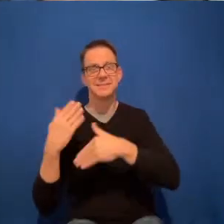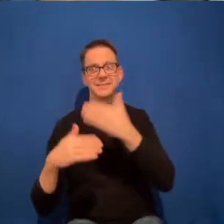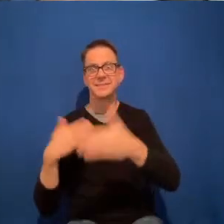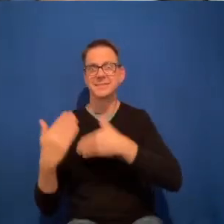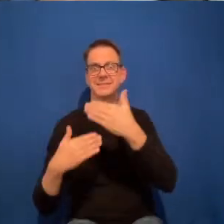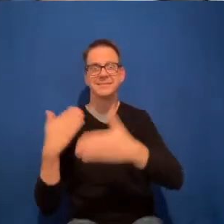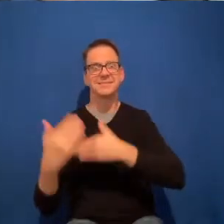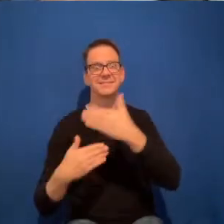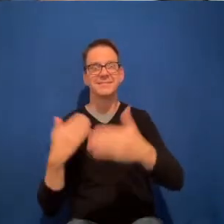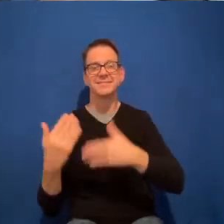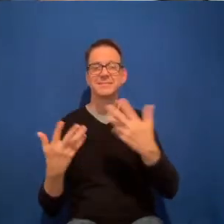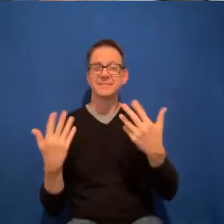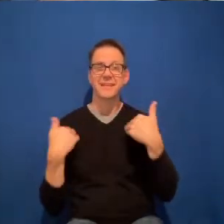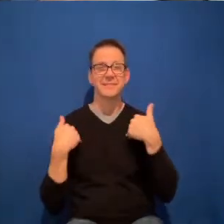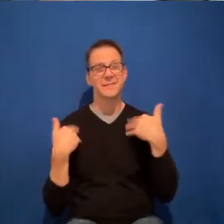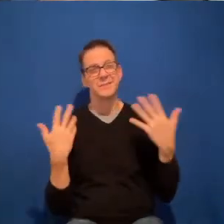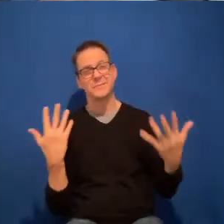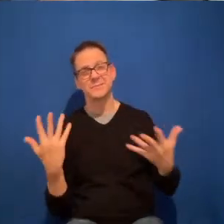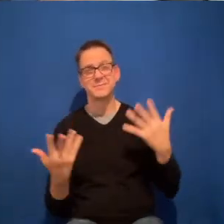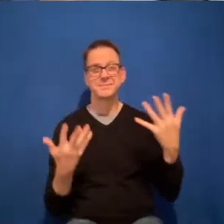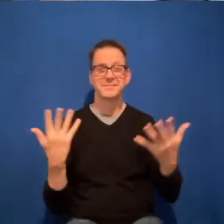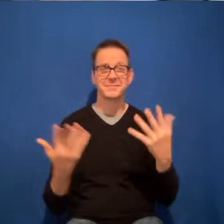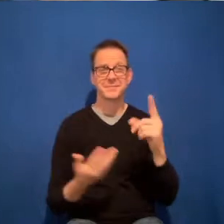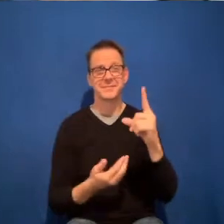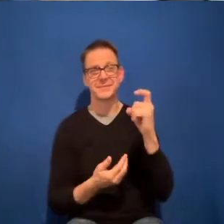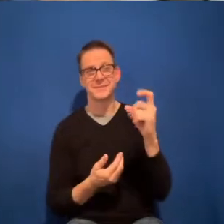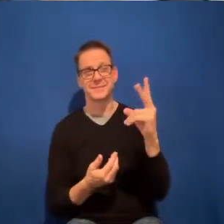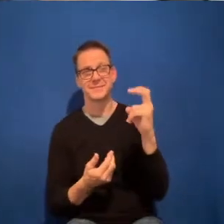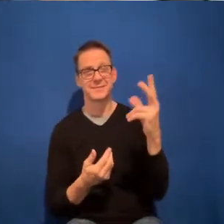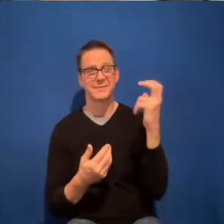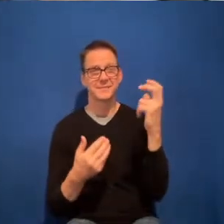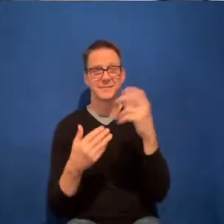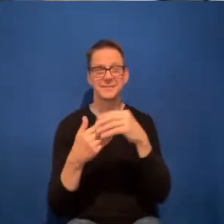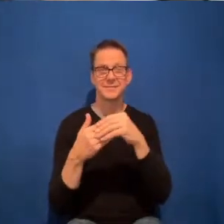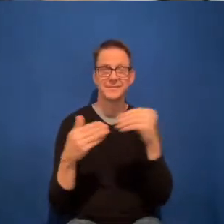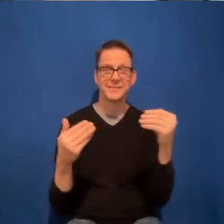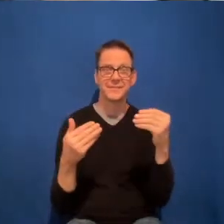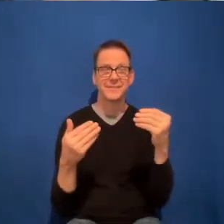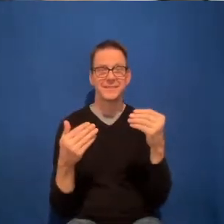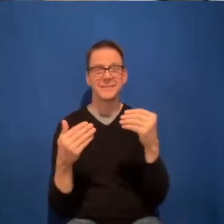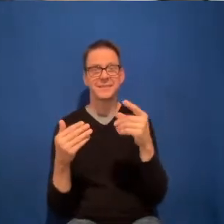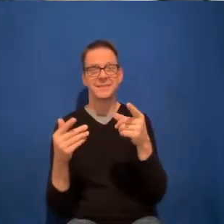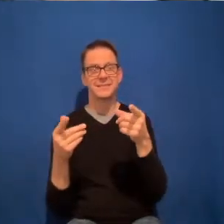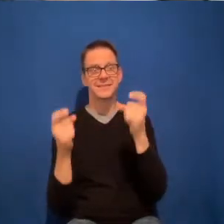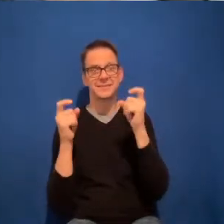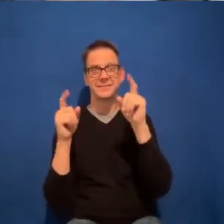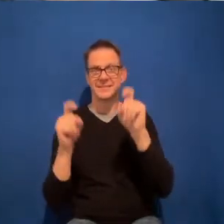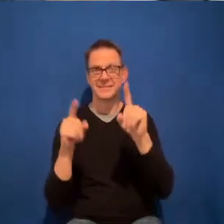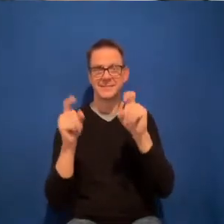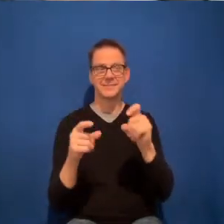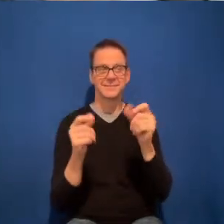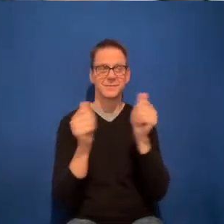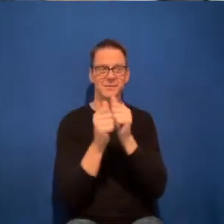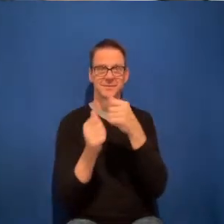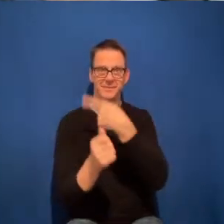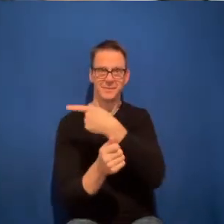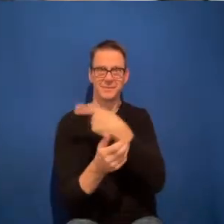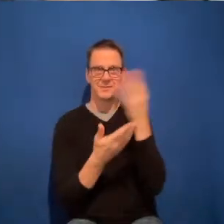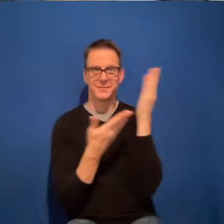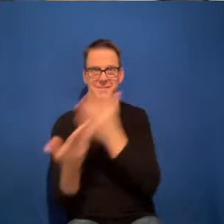literally in Canadian terms, hundreds of dollars worth of rapid tests we brought back to Canada. They're just ubiquitous